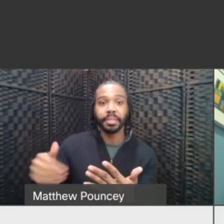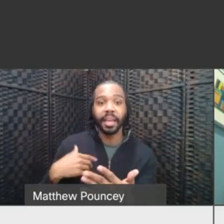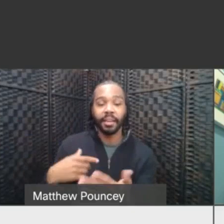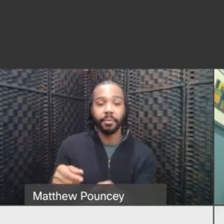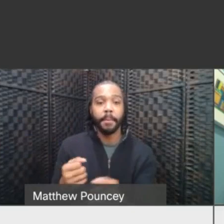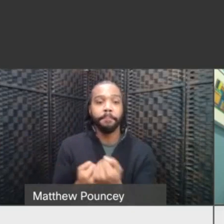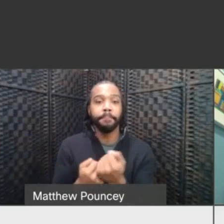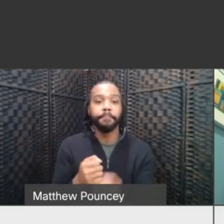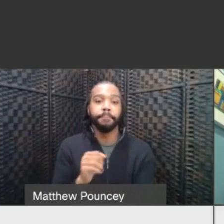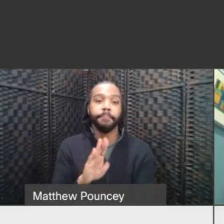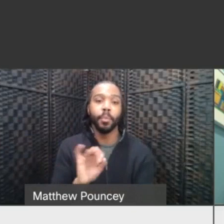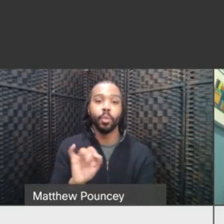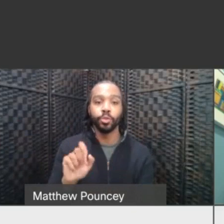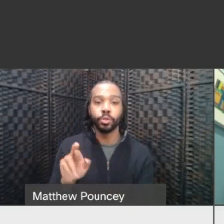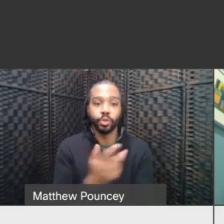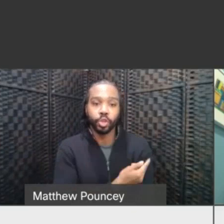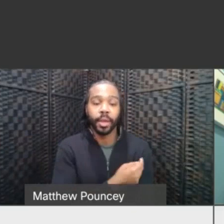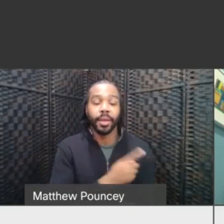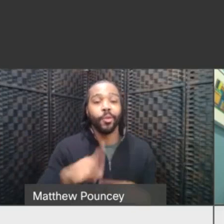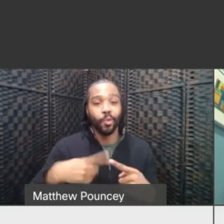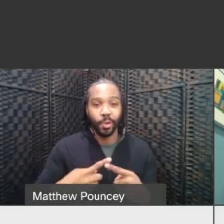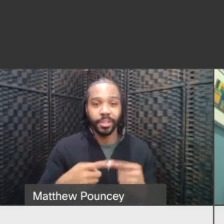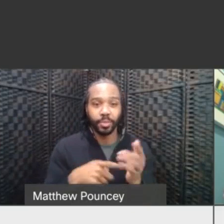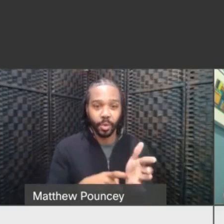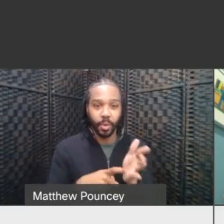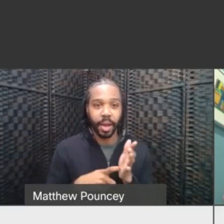when it is required,